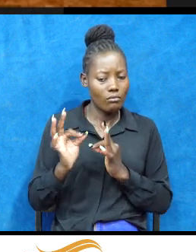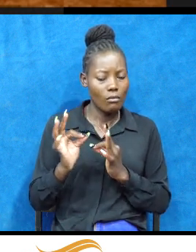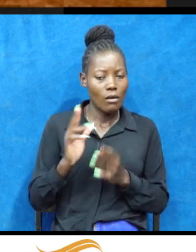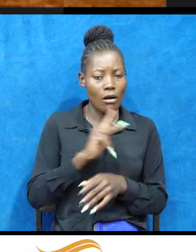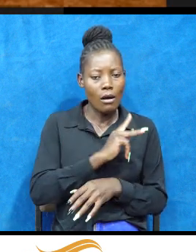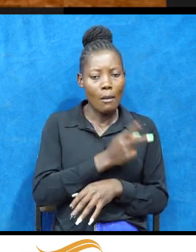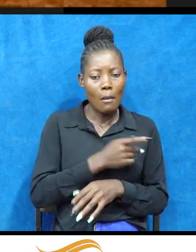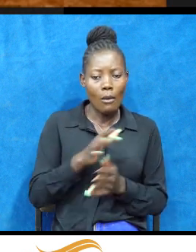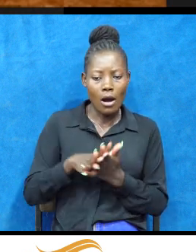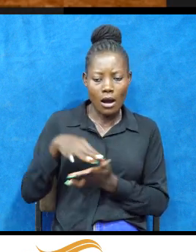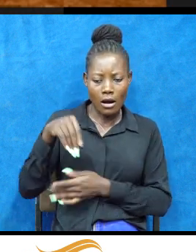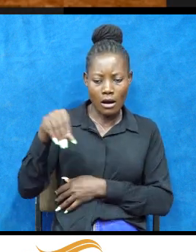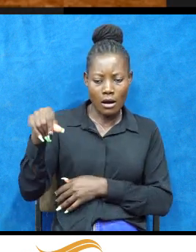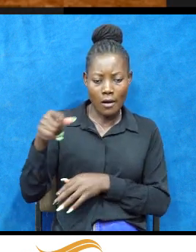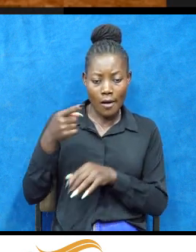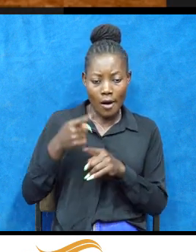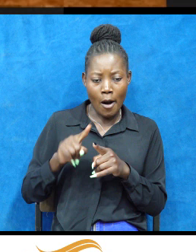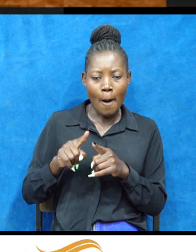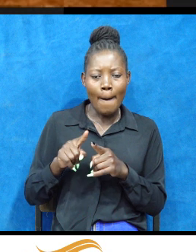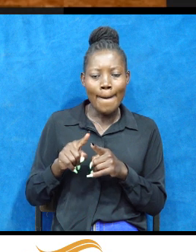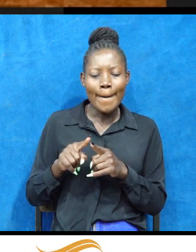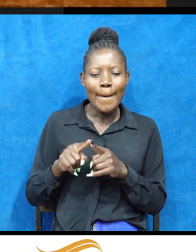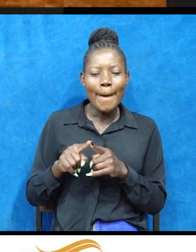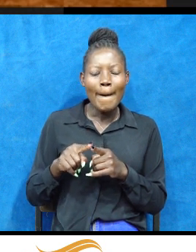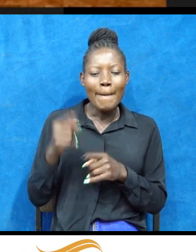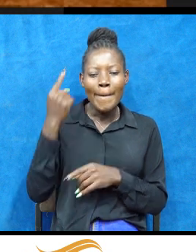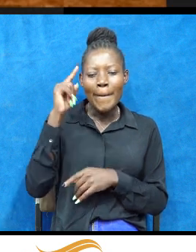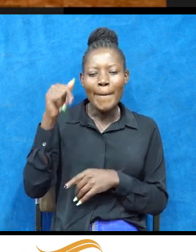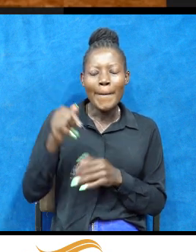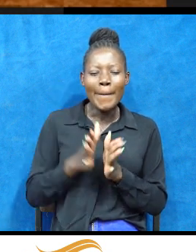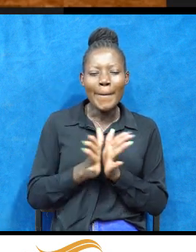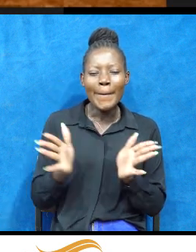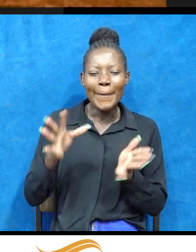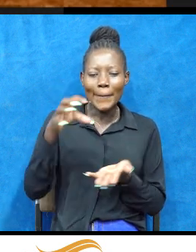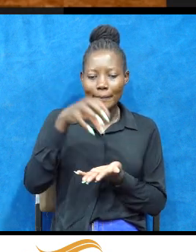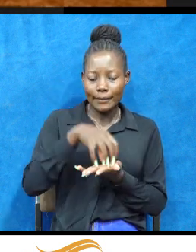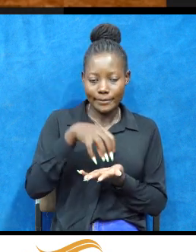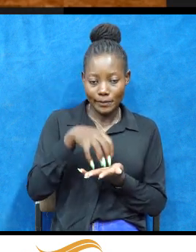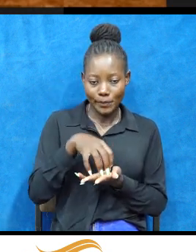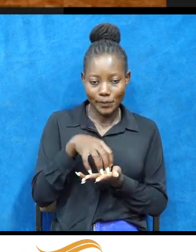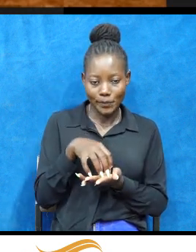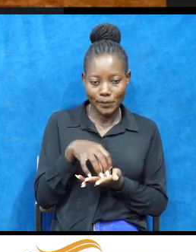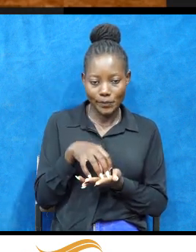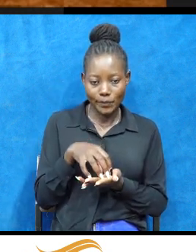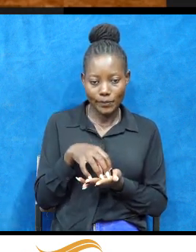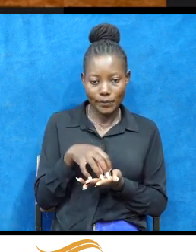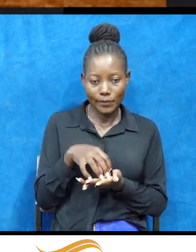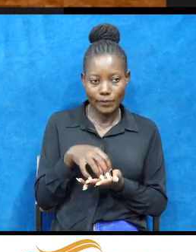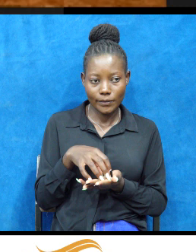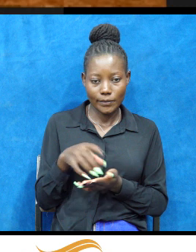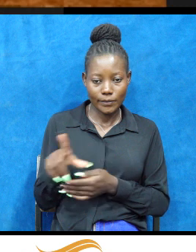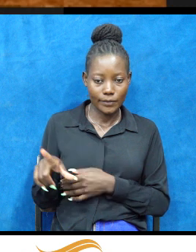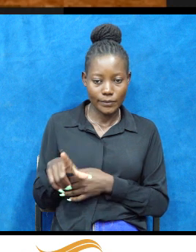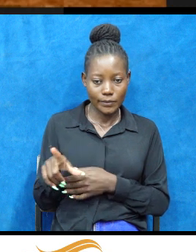those qualities. But it is a tremendous tool for just general conditioning and in terms of local